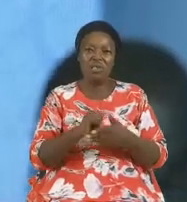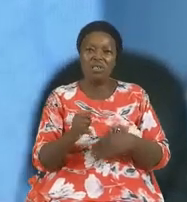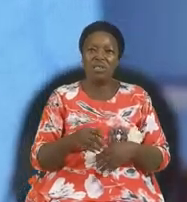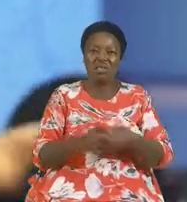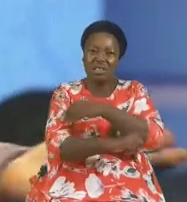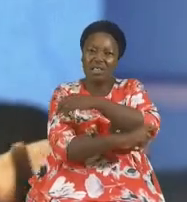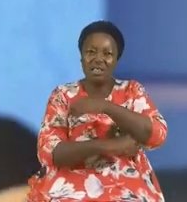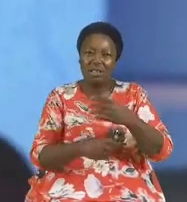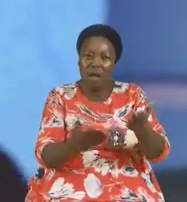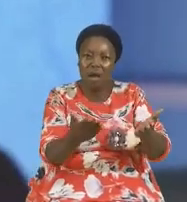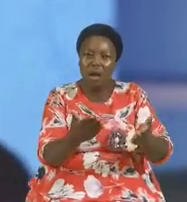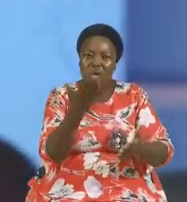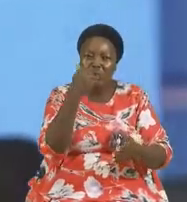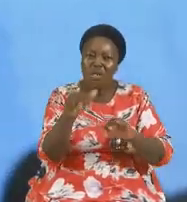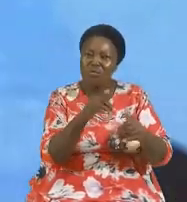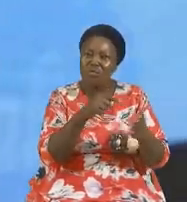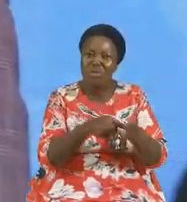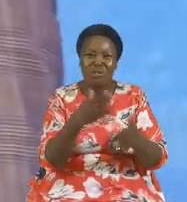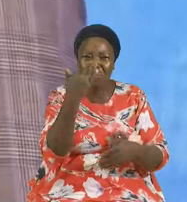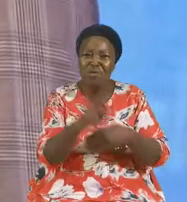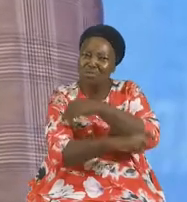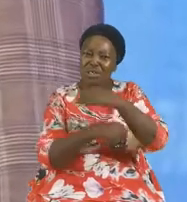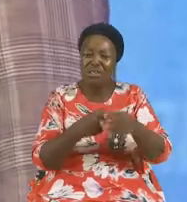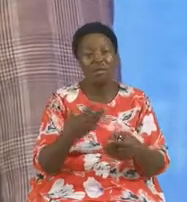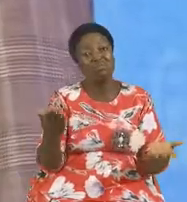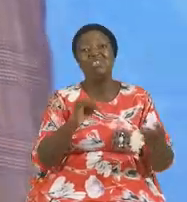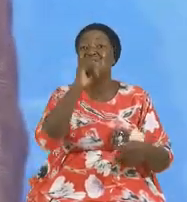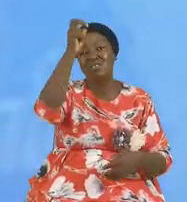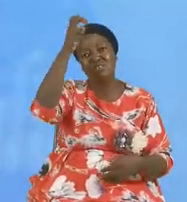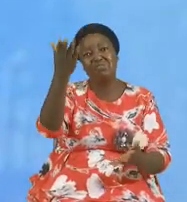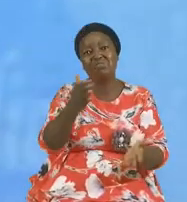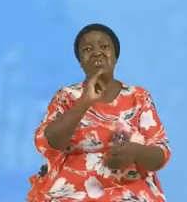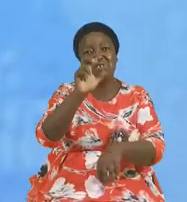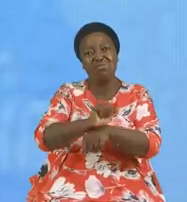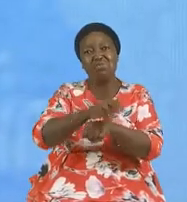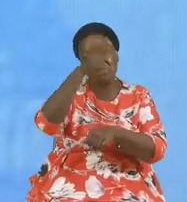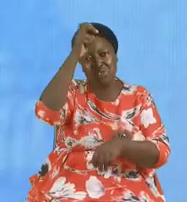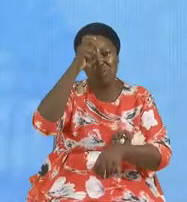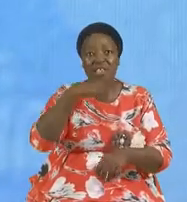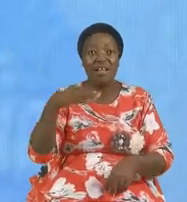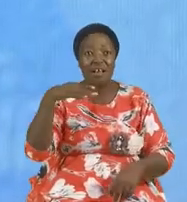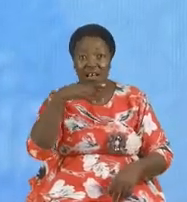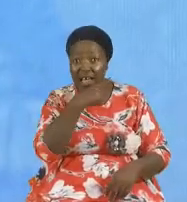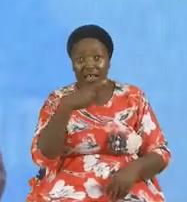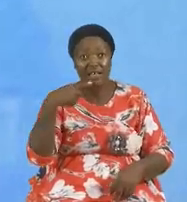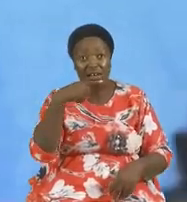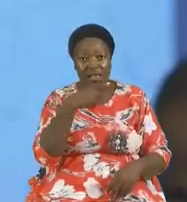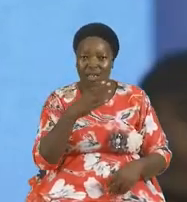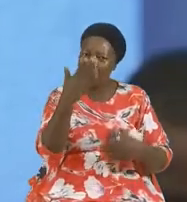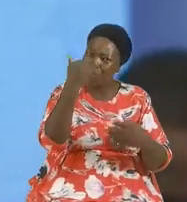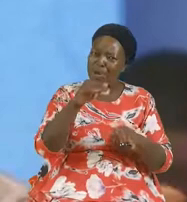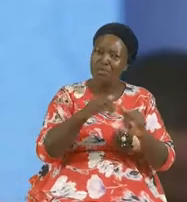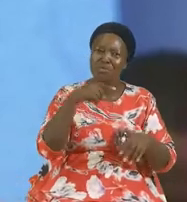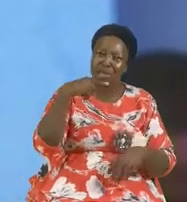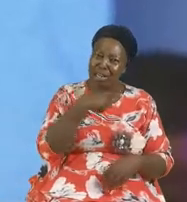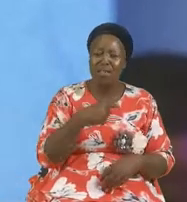decision. You know, some people, they steal. How did you do this? And the devil made me do it. They lie.